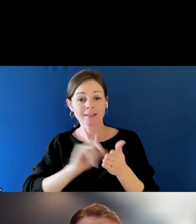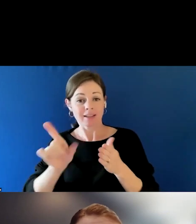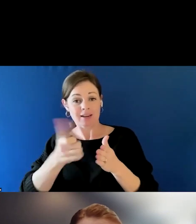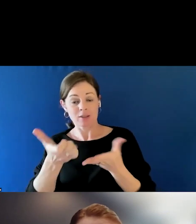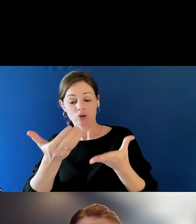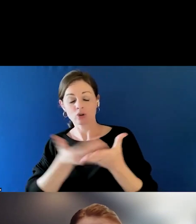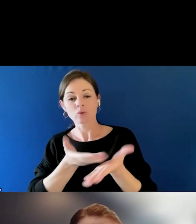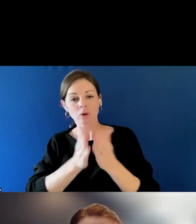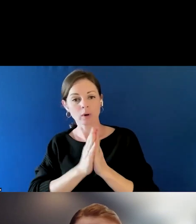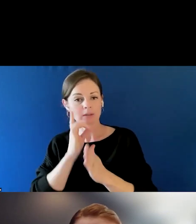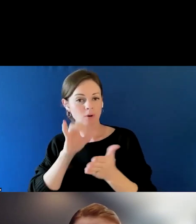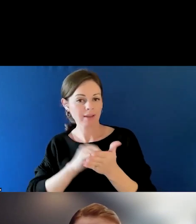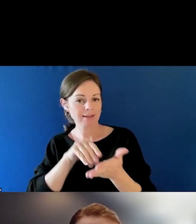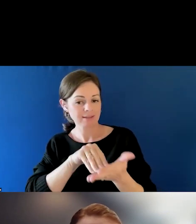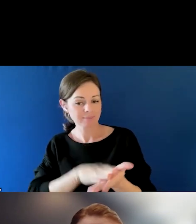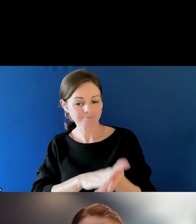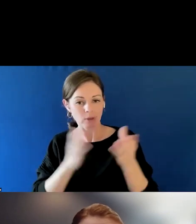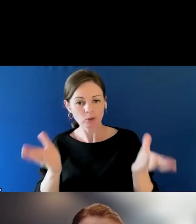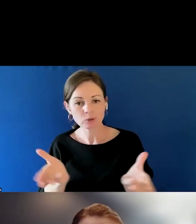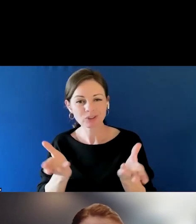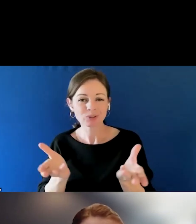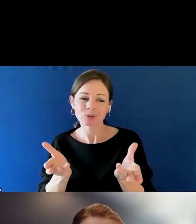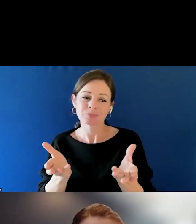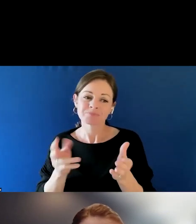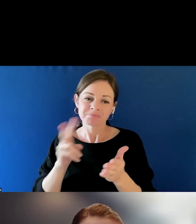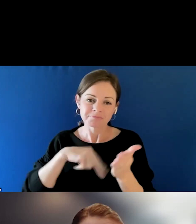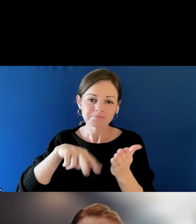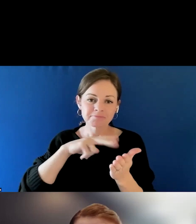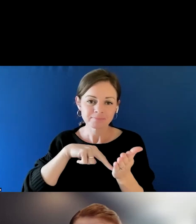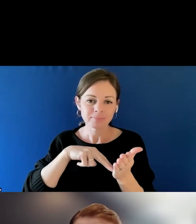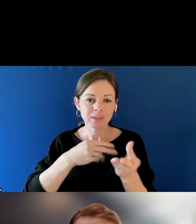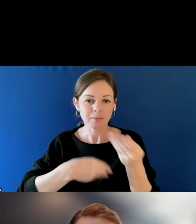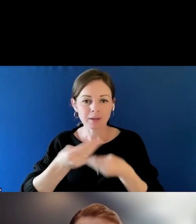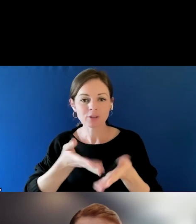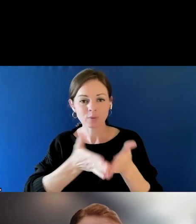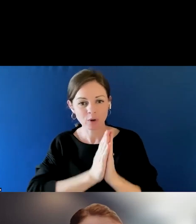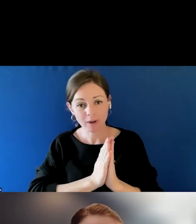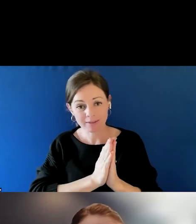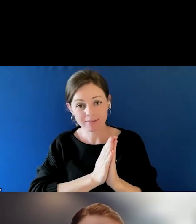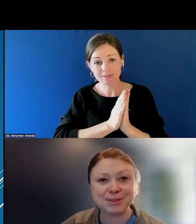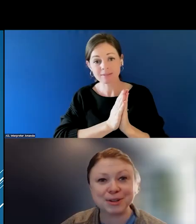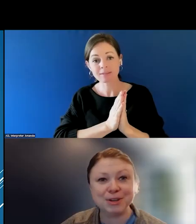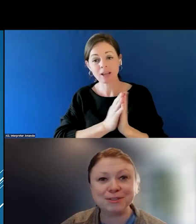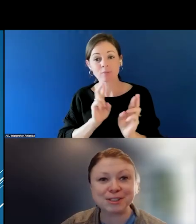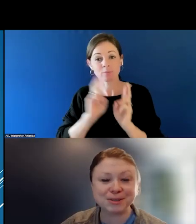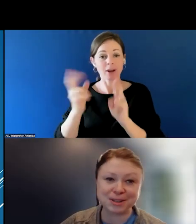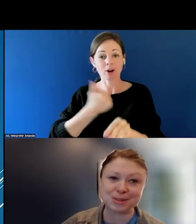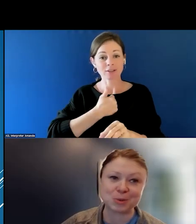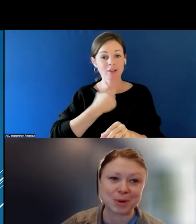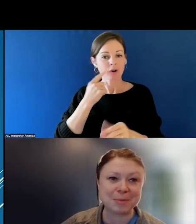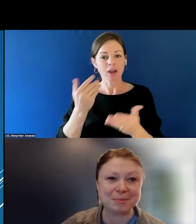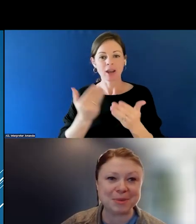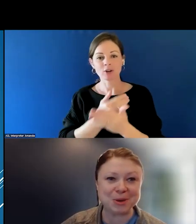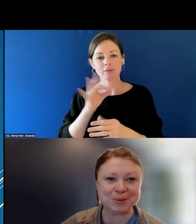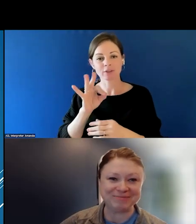that document. So I encourage you to take a look at the budget request and prepare ourselves for a new fiscal year as